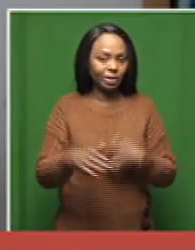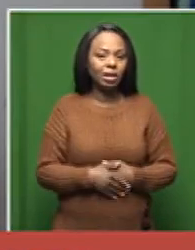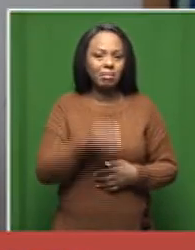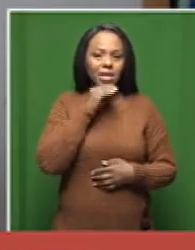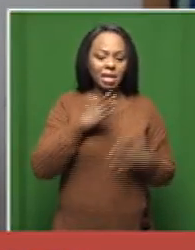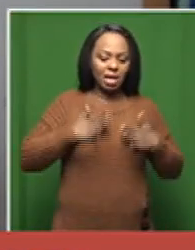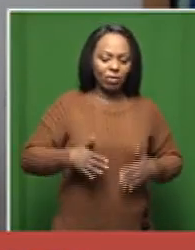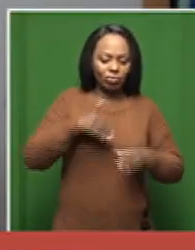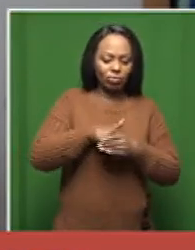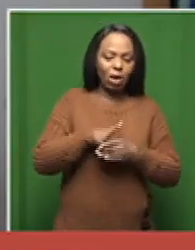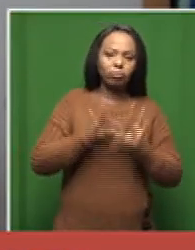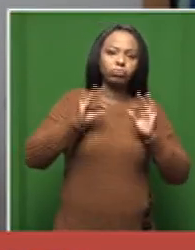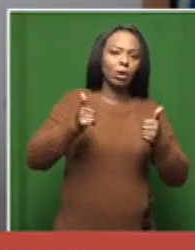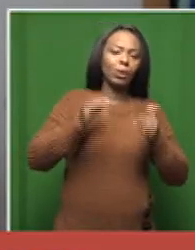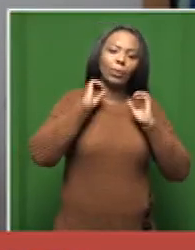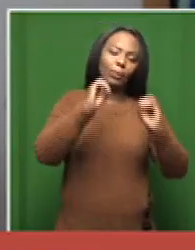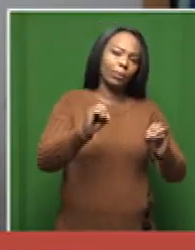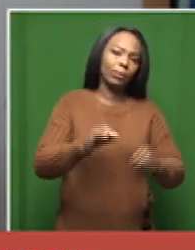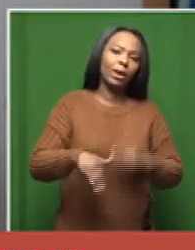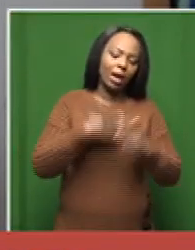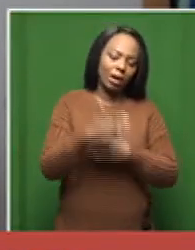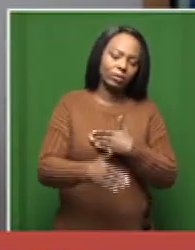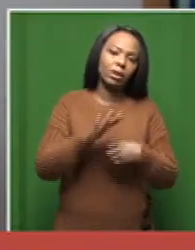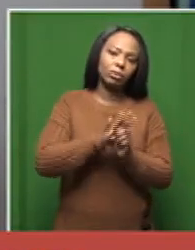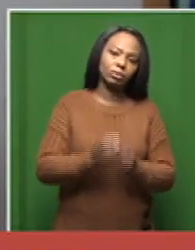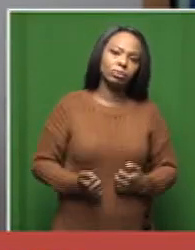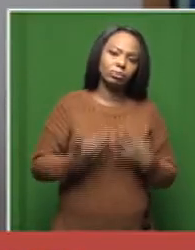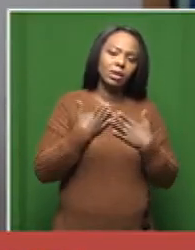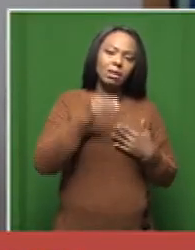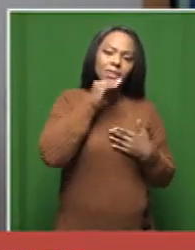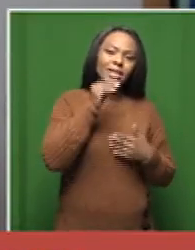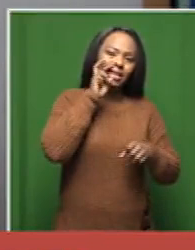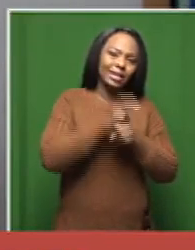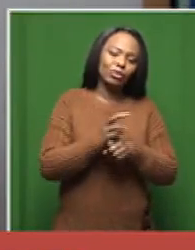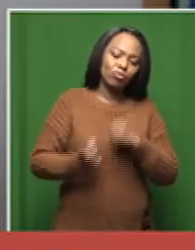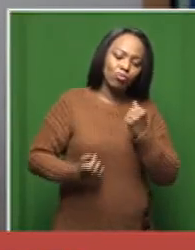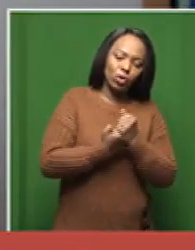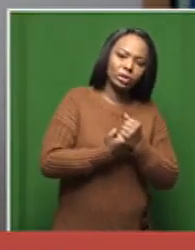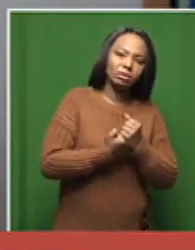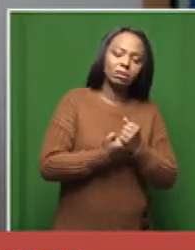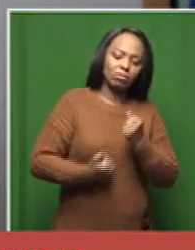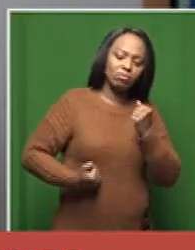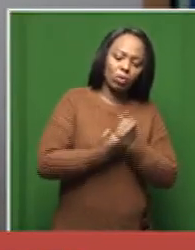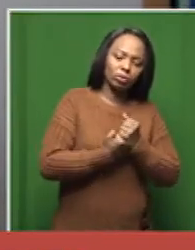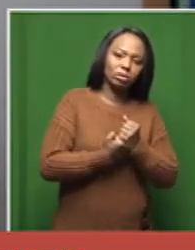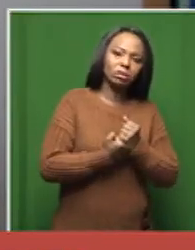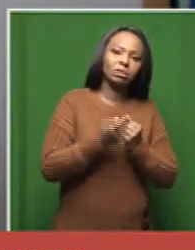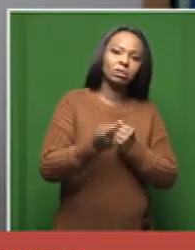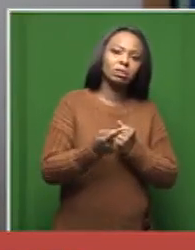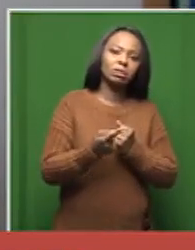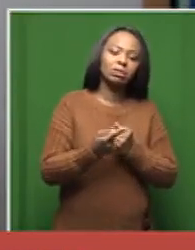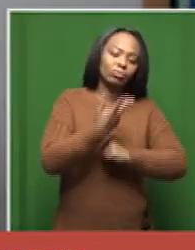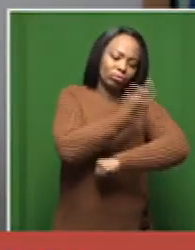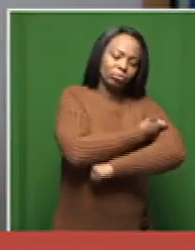great after infection. You would need to be boosted, have a booster of the vaccine. And that will be